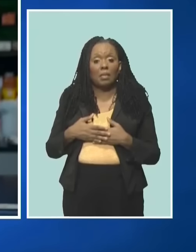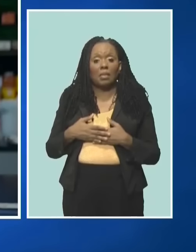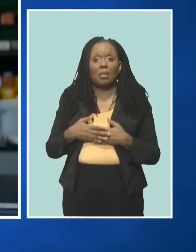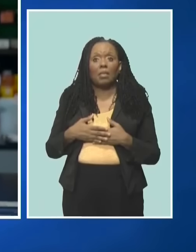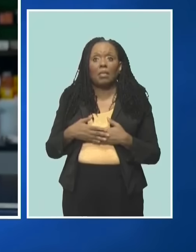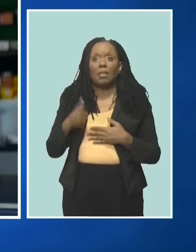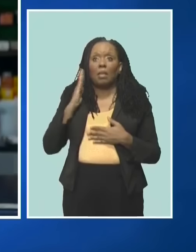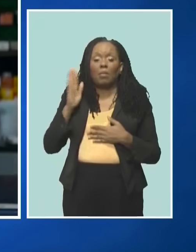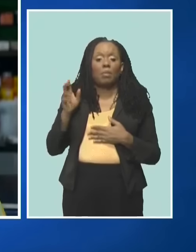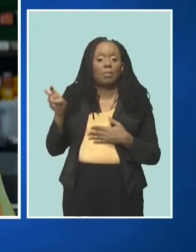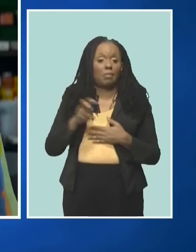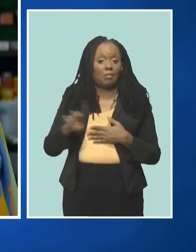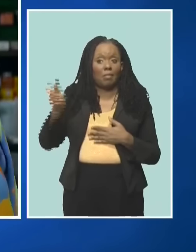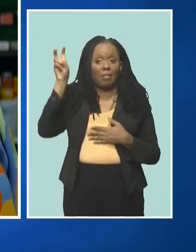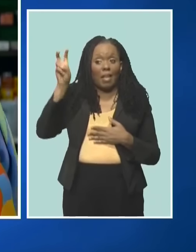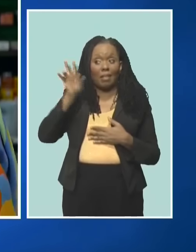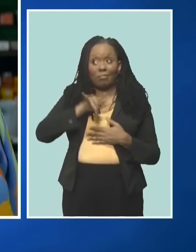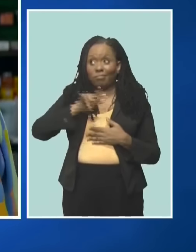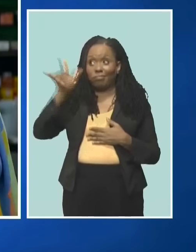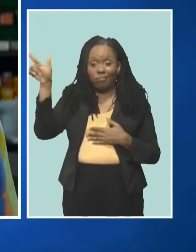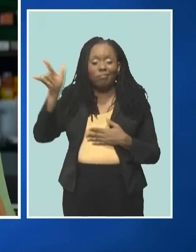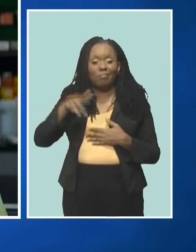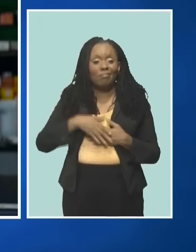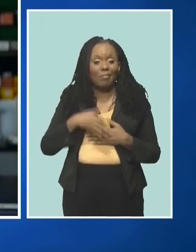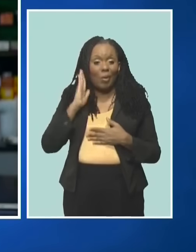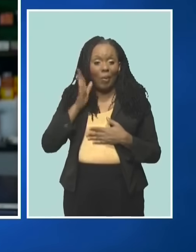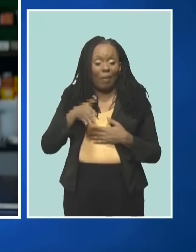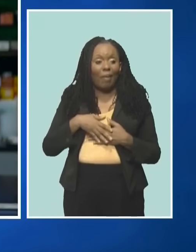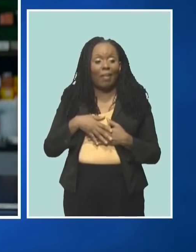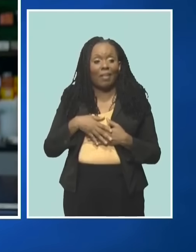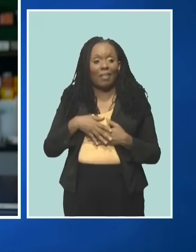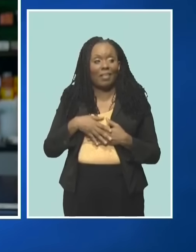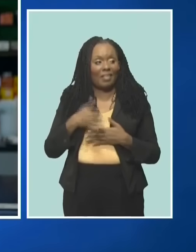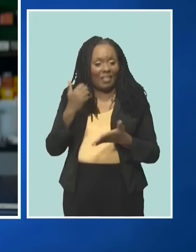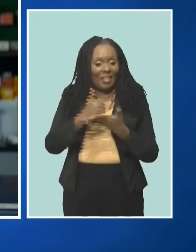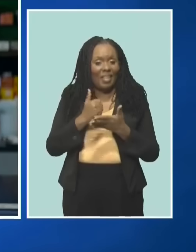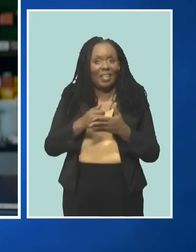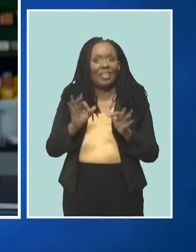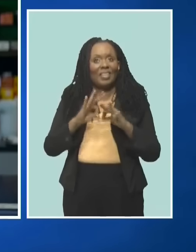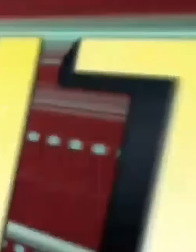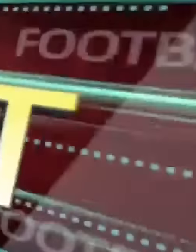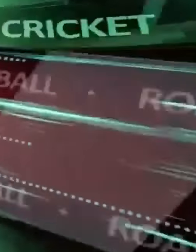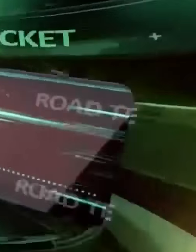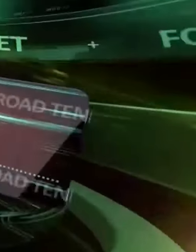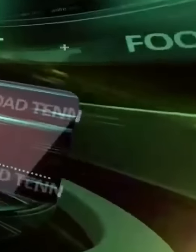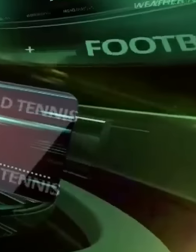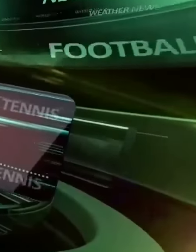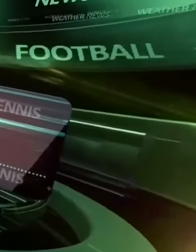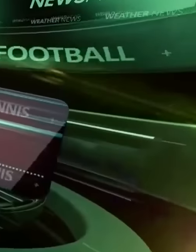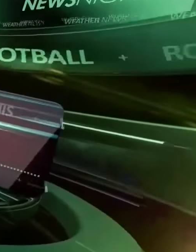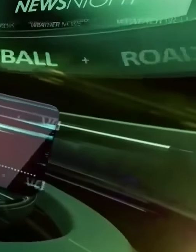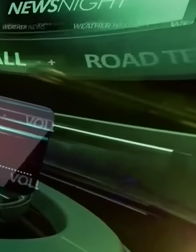some trips and help a few family and friends.